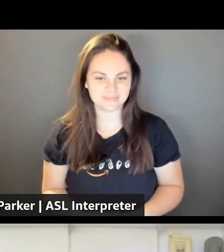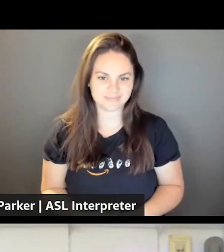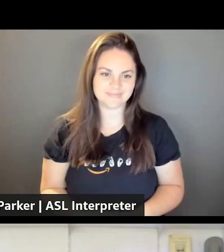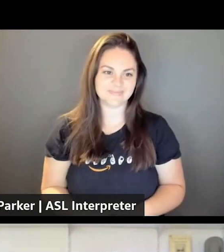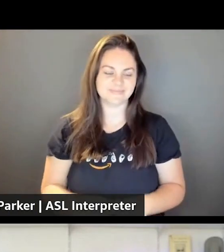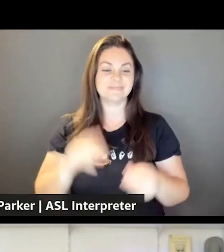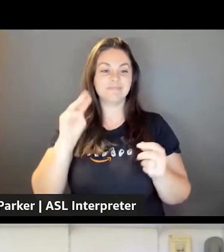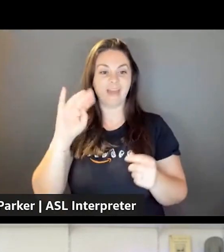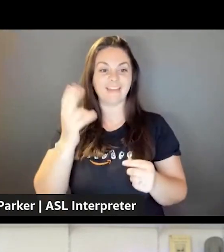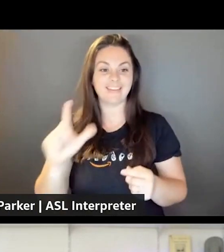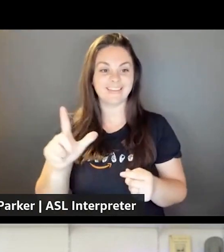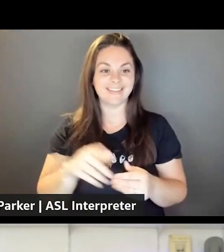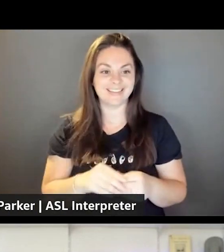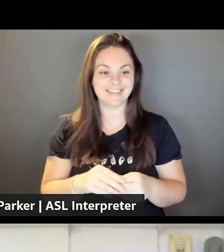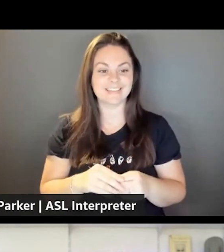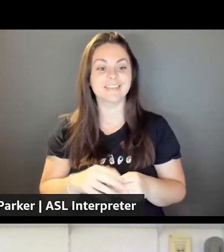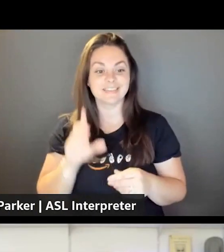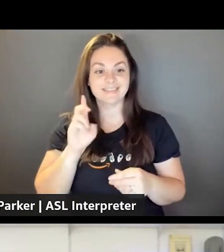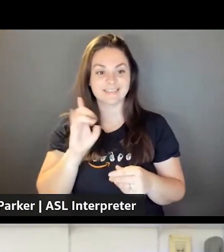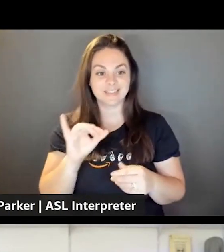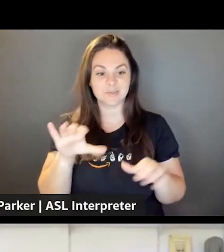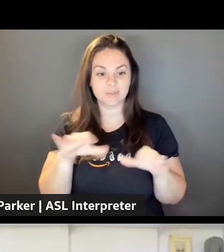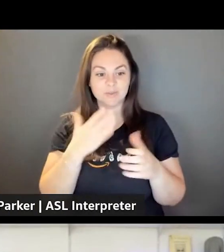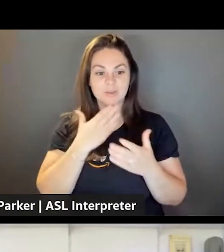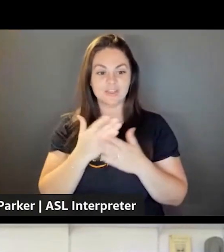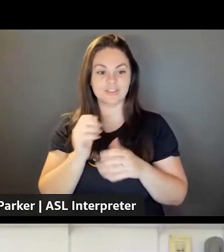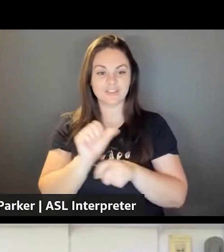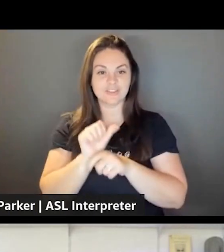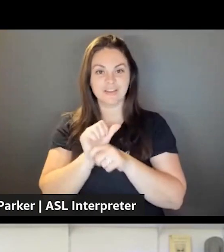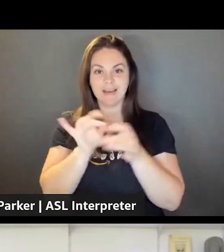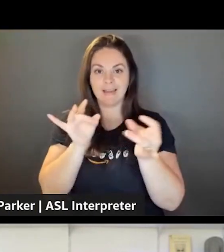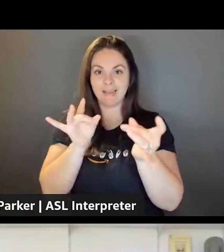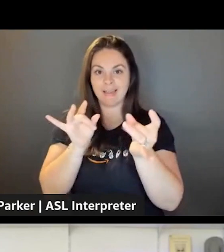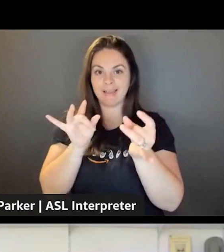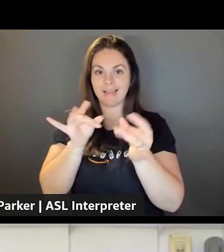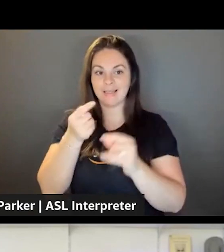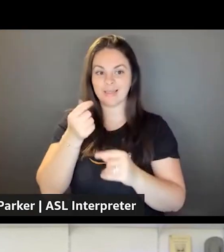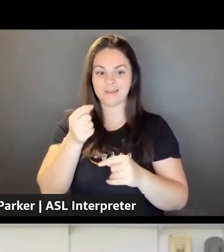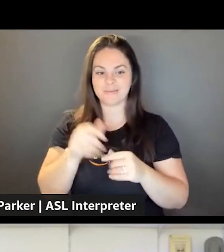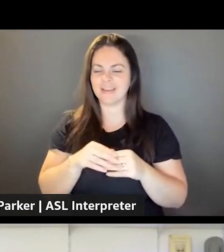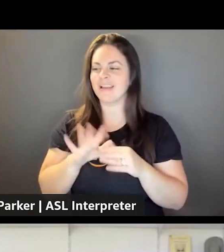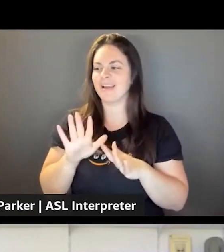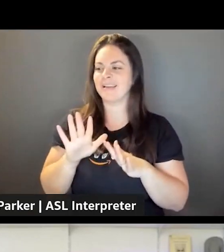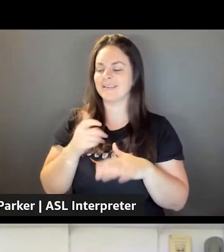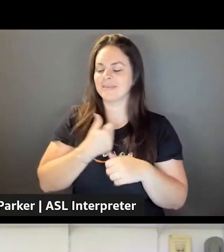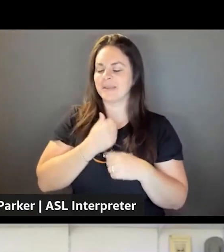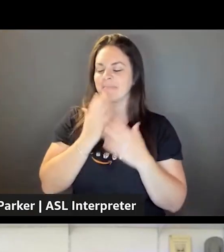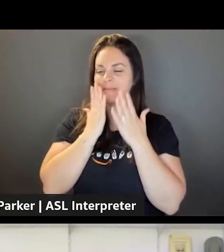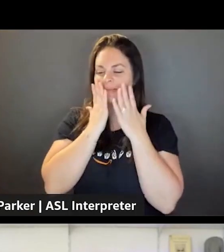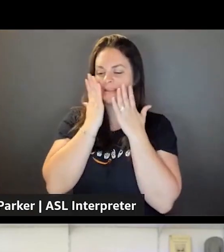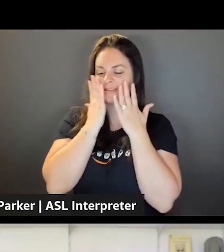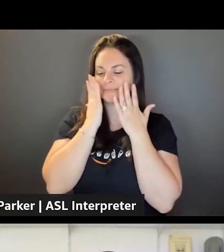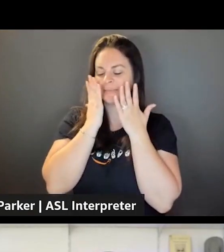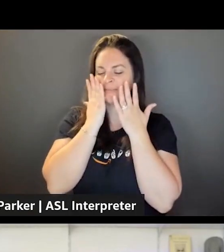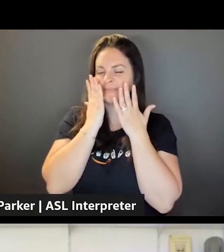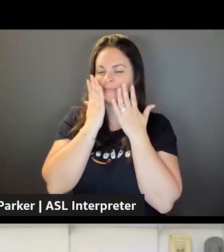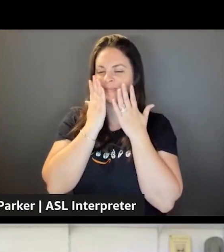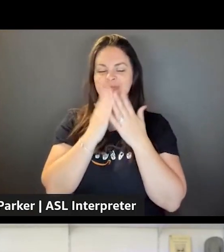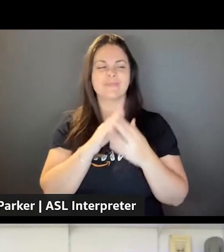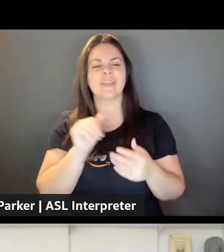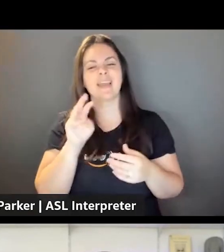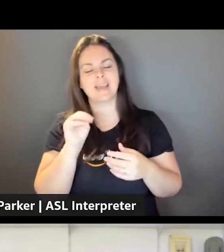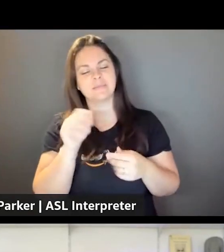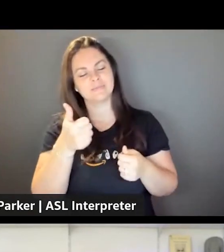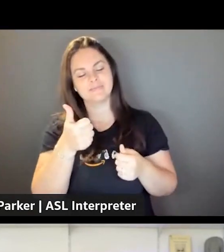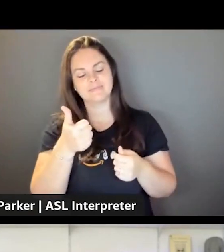So Michael, did we do a good job teasing you? Oh, you're making me blush. You're making me blush. No, right, Am, you did great. You did